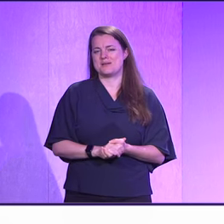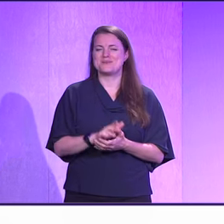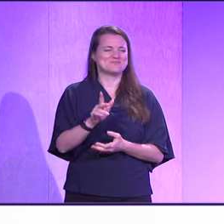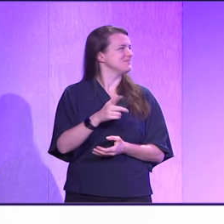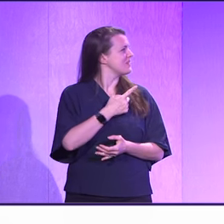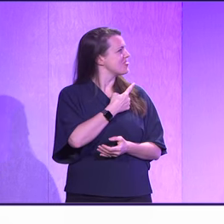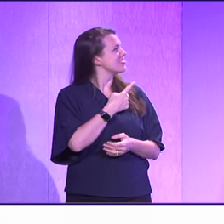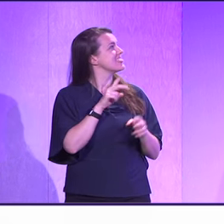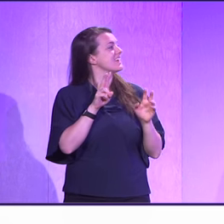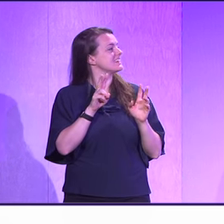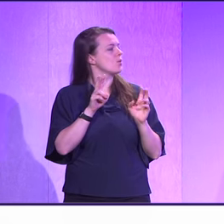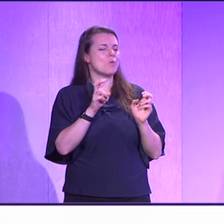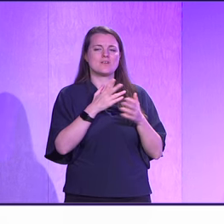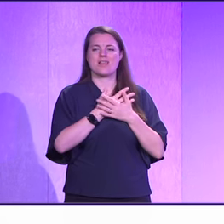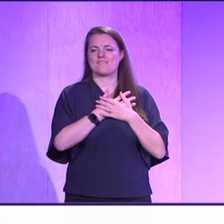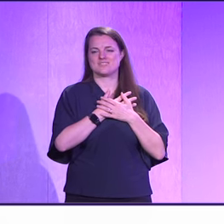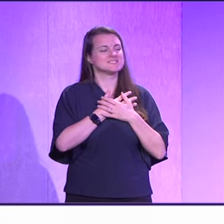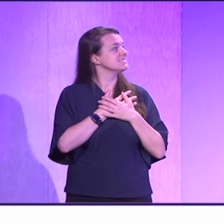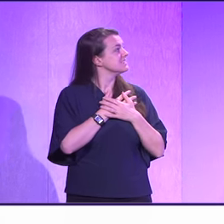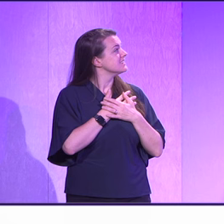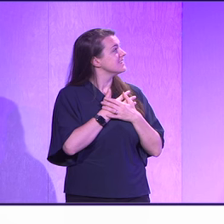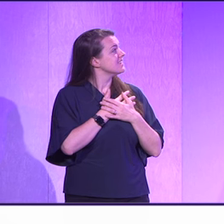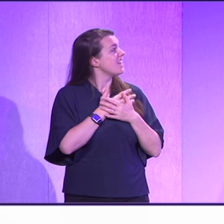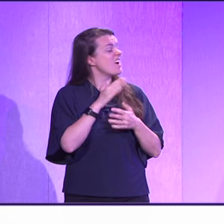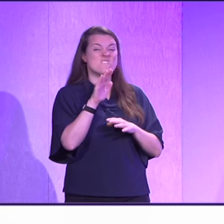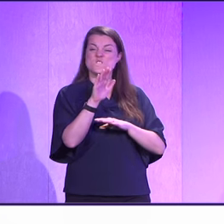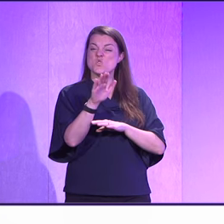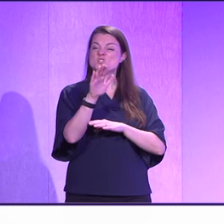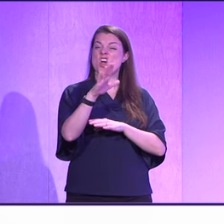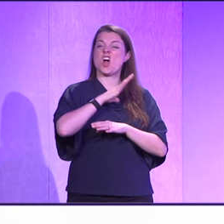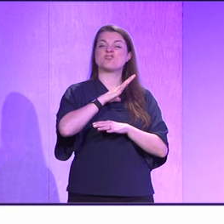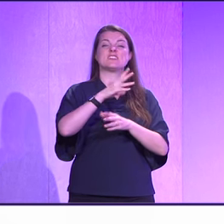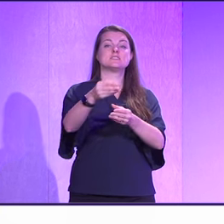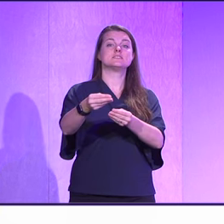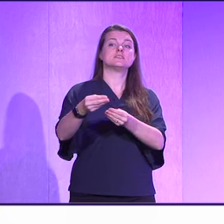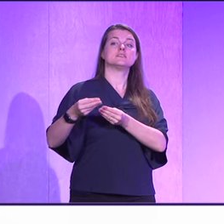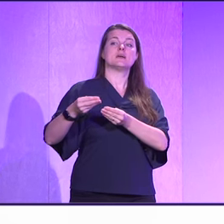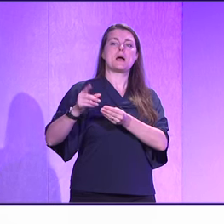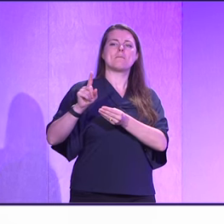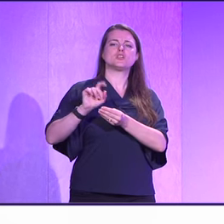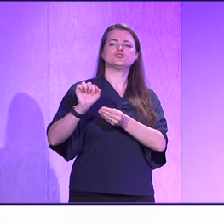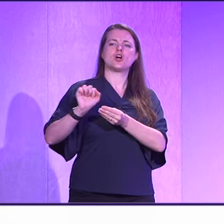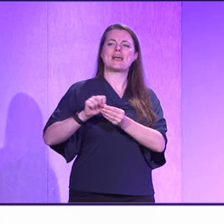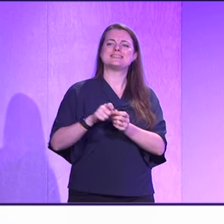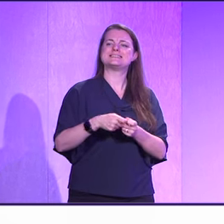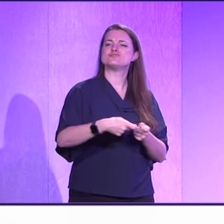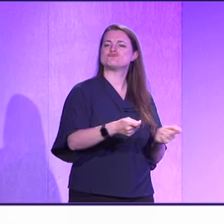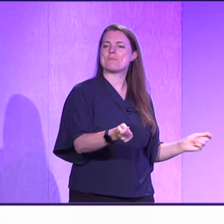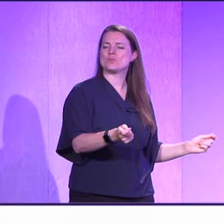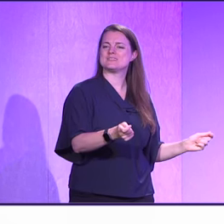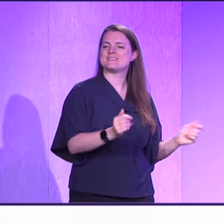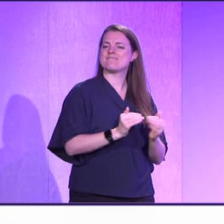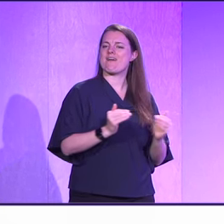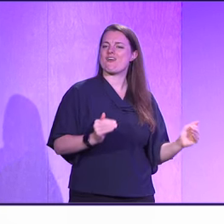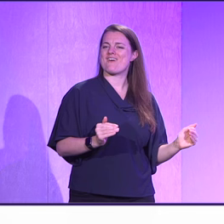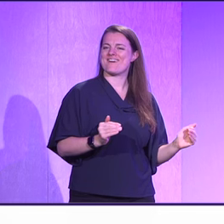I really love this quote. I'm a big fan of it. The future has already arrived, but it's not evenly distributed yet. I think it describes DevOps